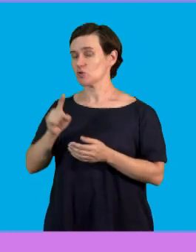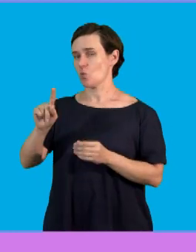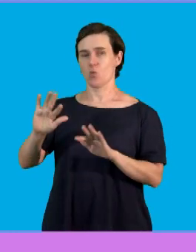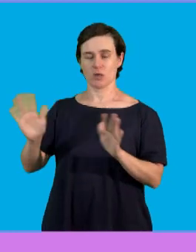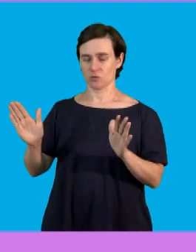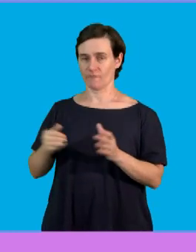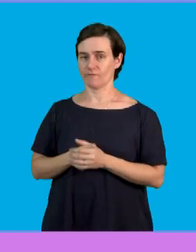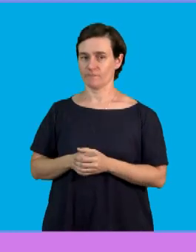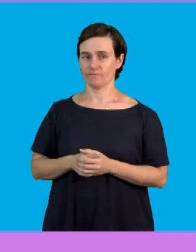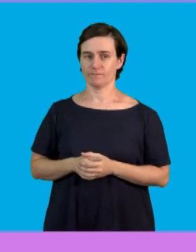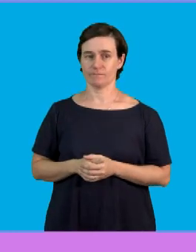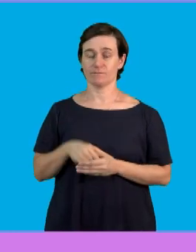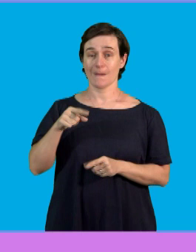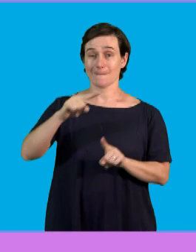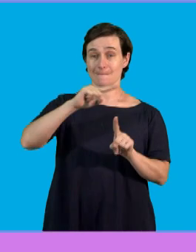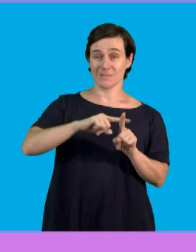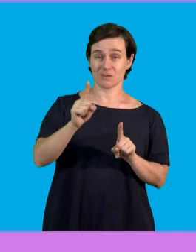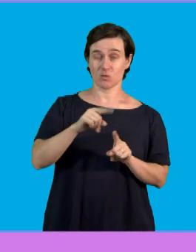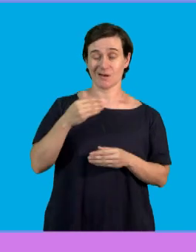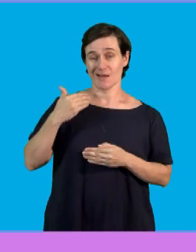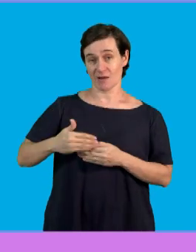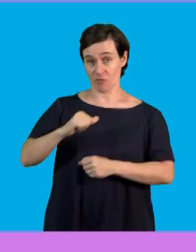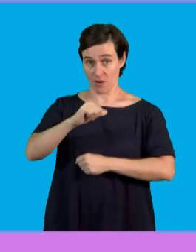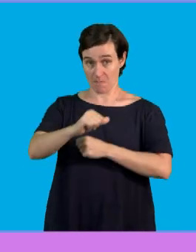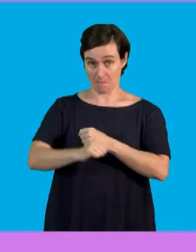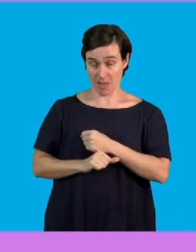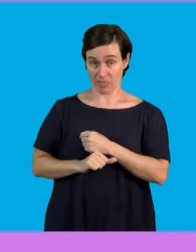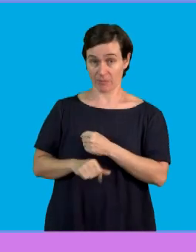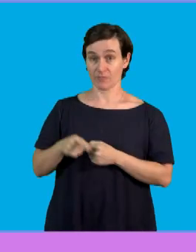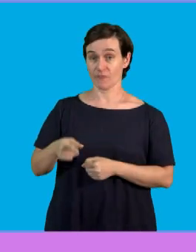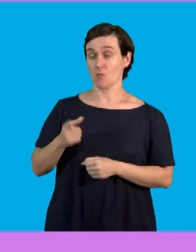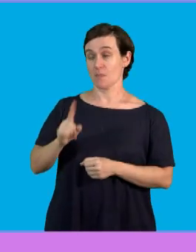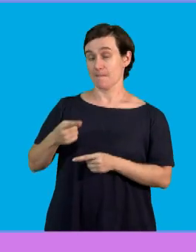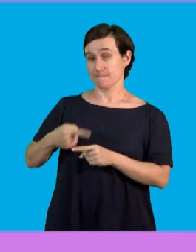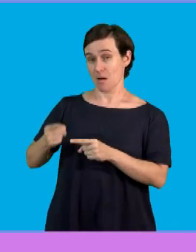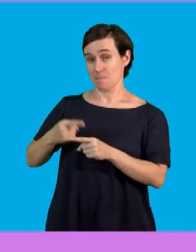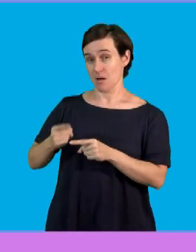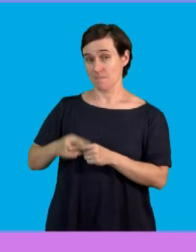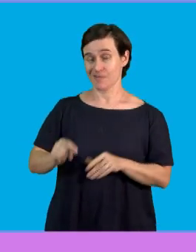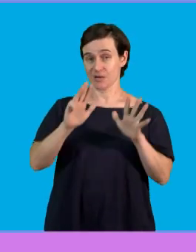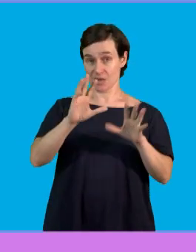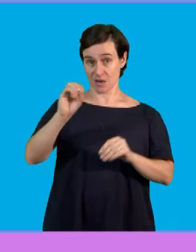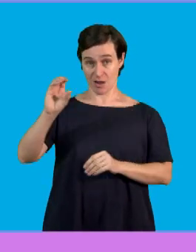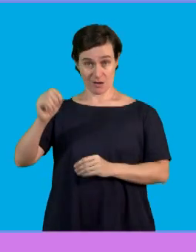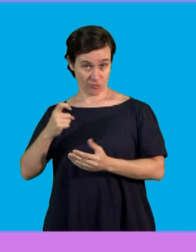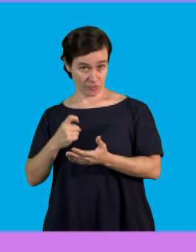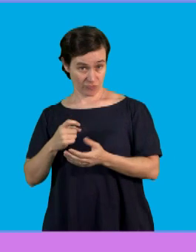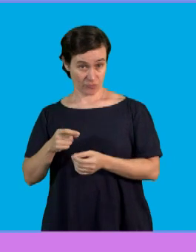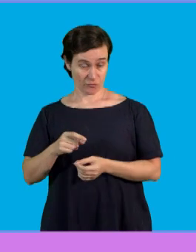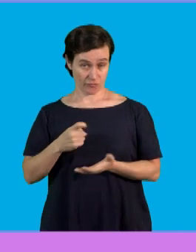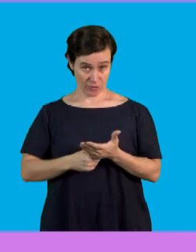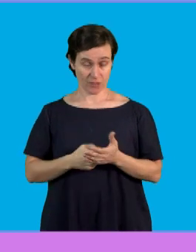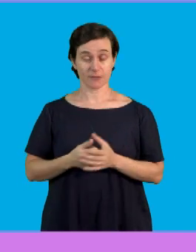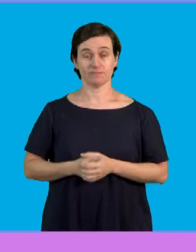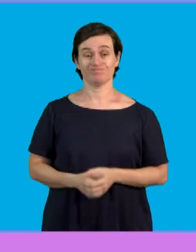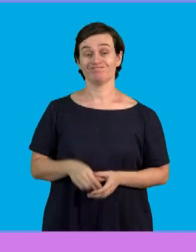1,450 that will be paid, and there's a monthly installment of which it's 900, and